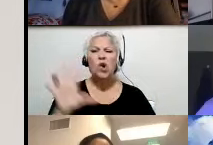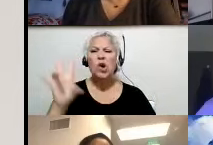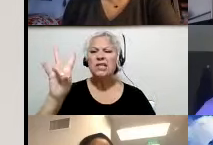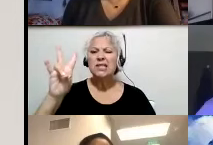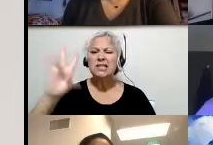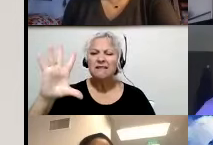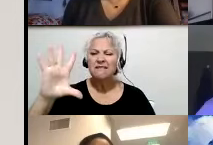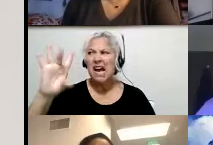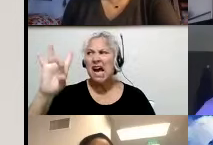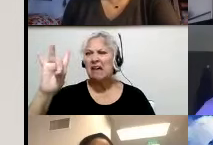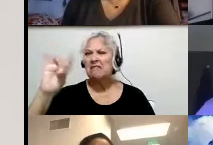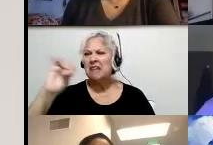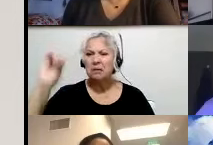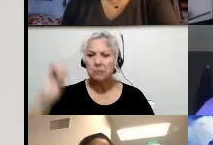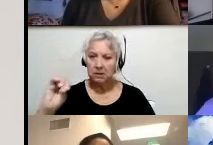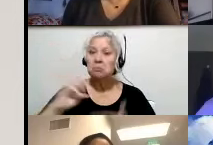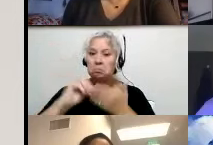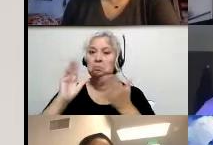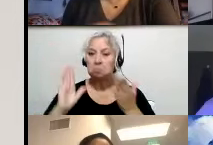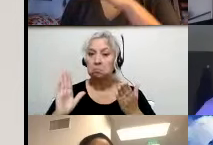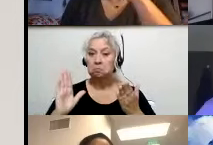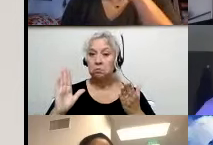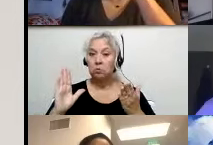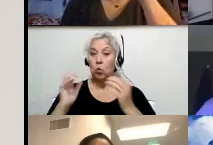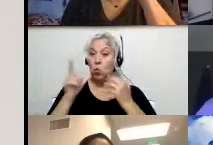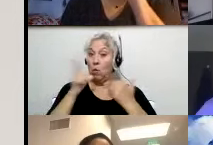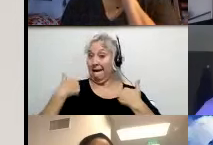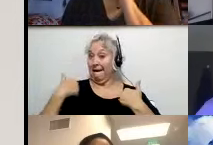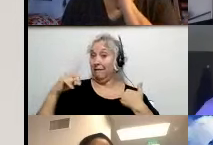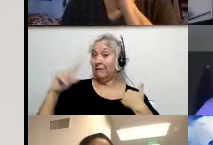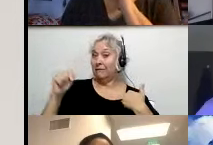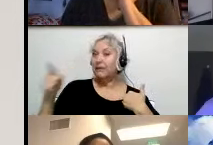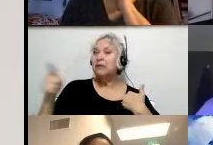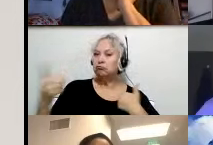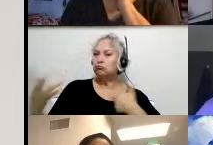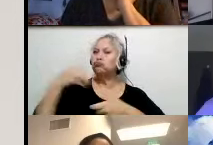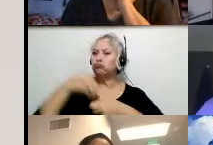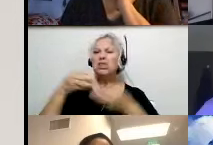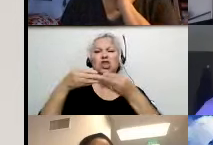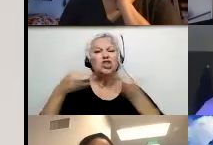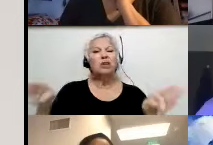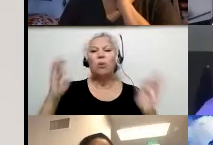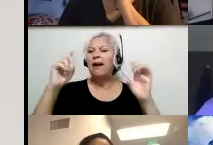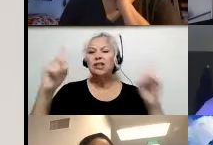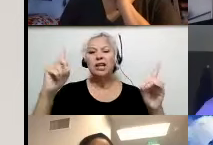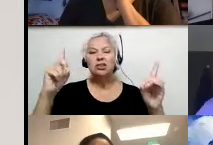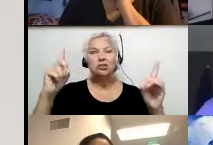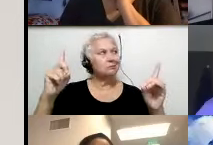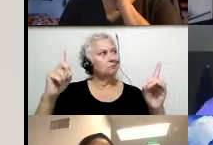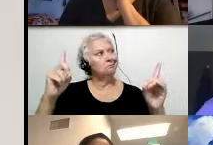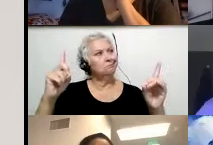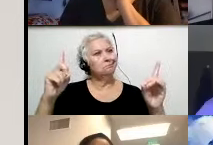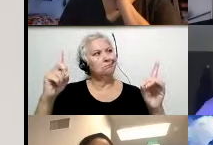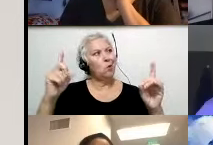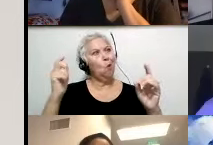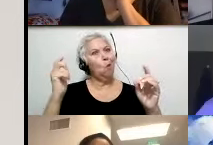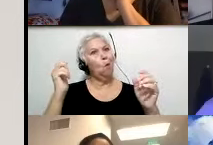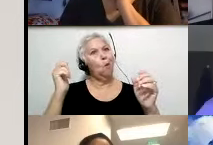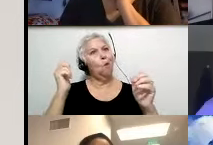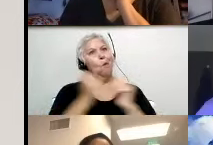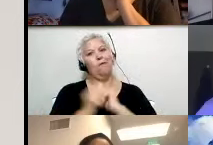75 to 80% of our students with disabilities that are in the general education setting for more than 80% of the